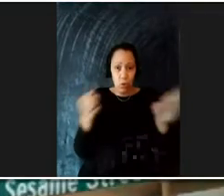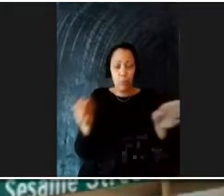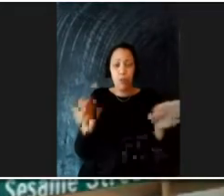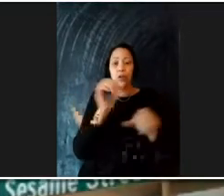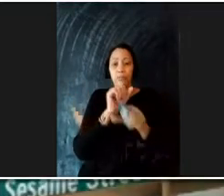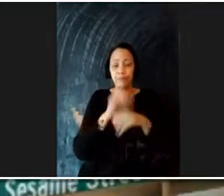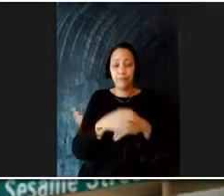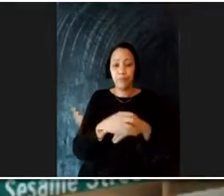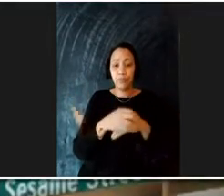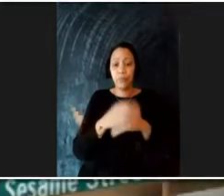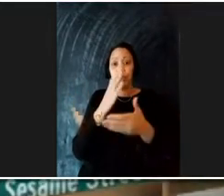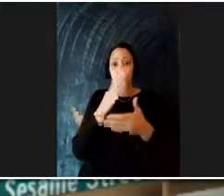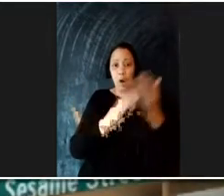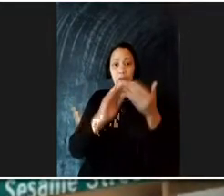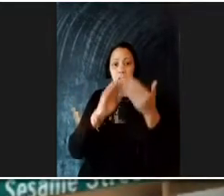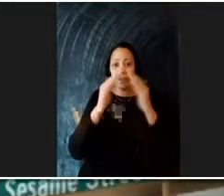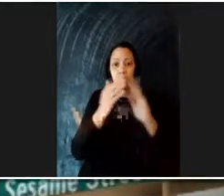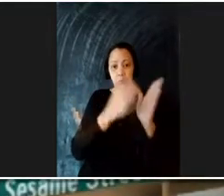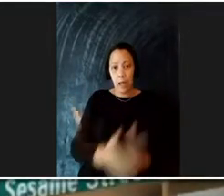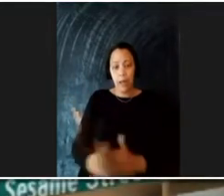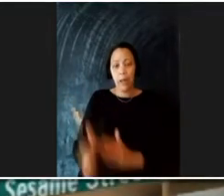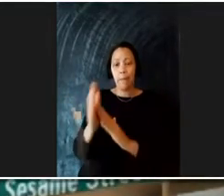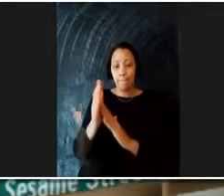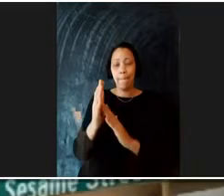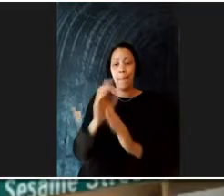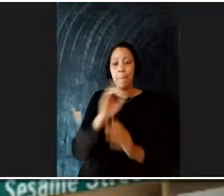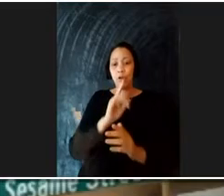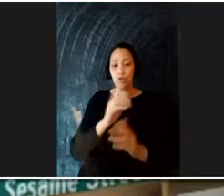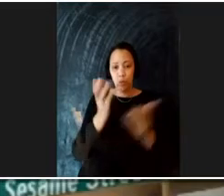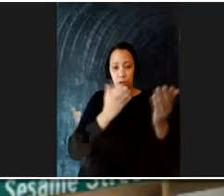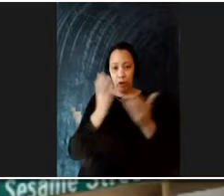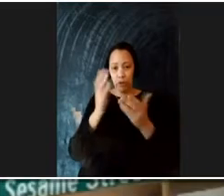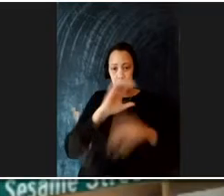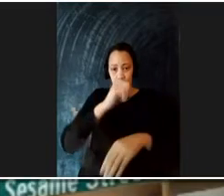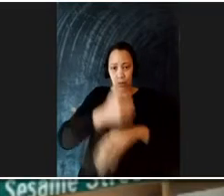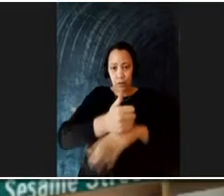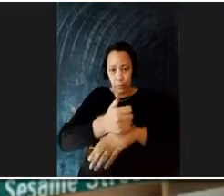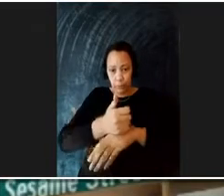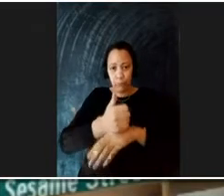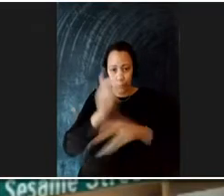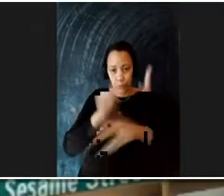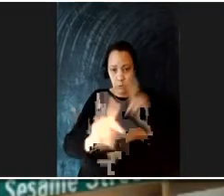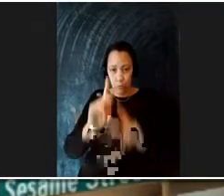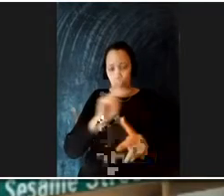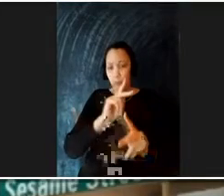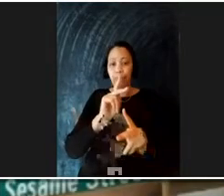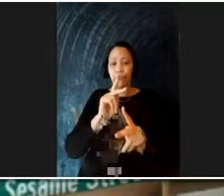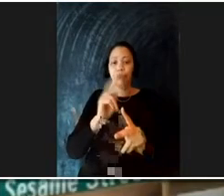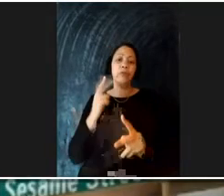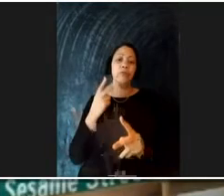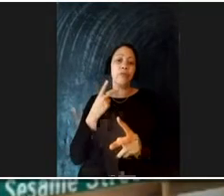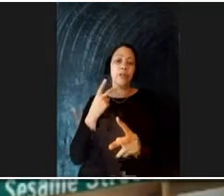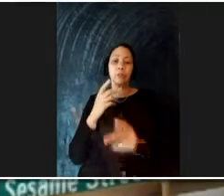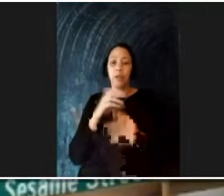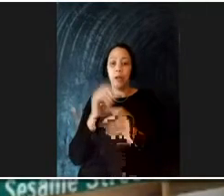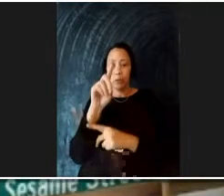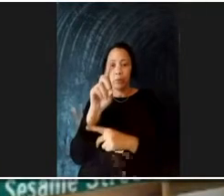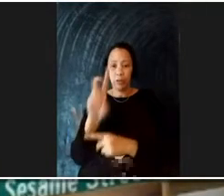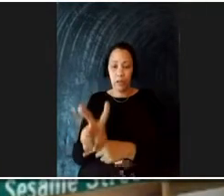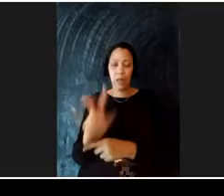and just real quickly Nathaniel are the current shelters that URI runs what percentage capacity are you